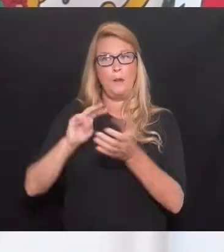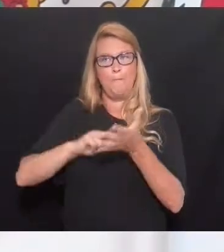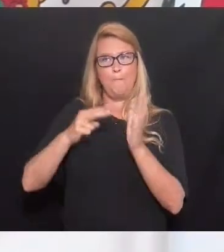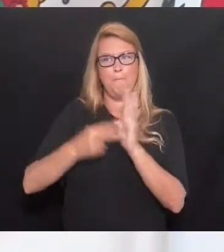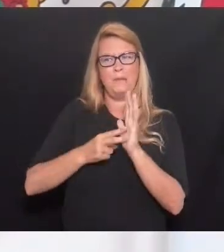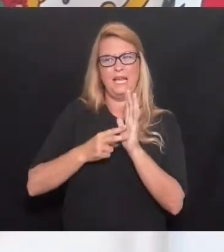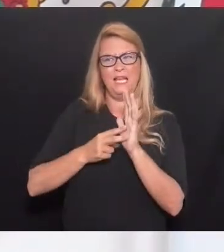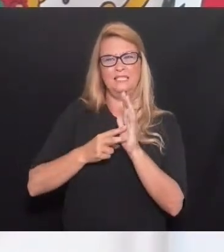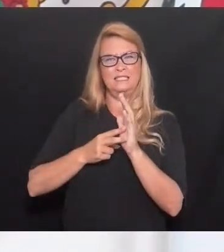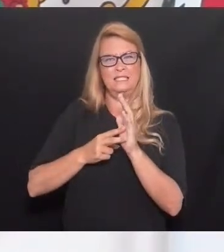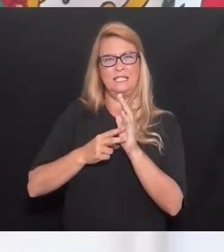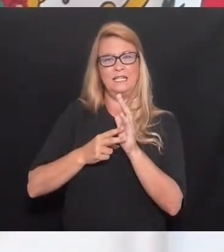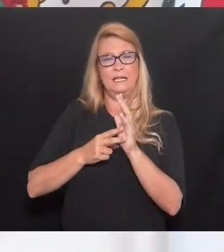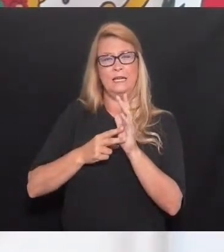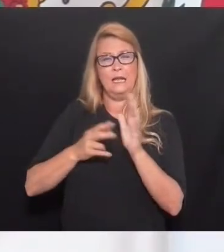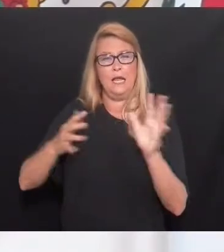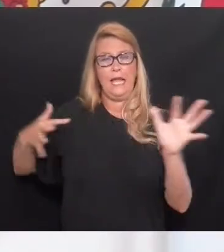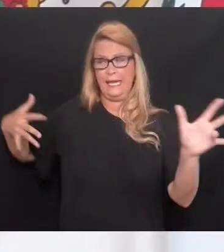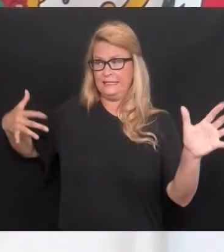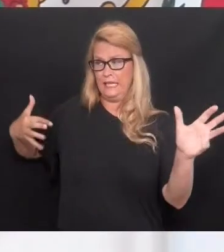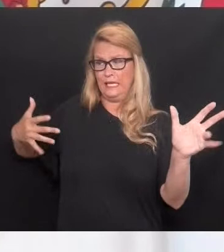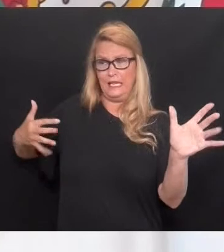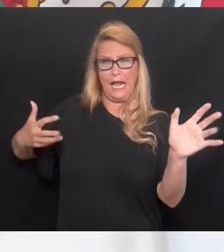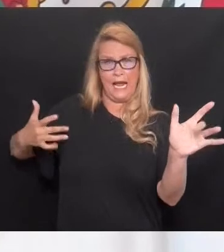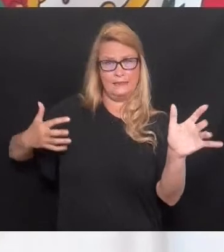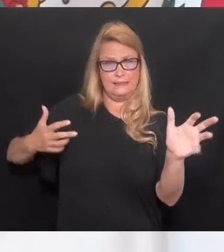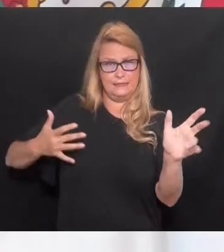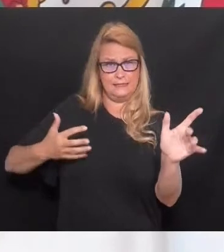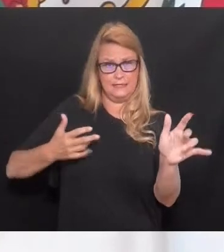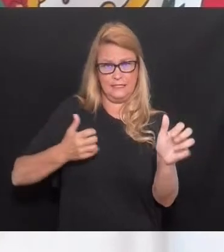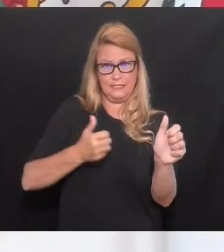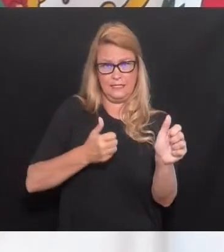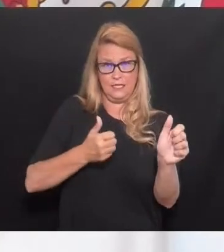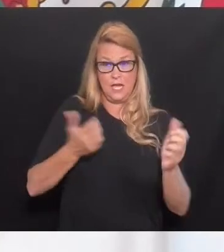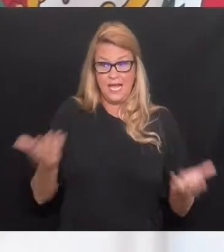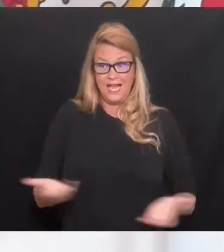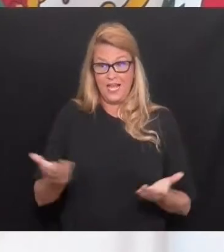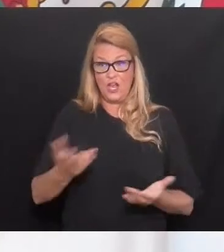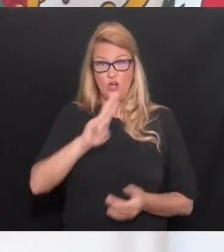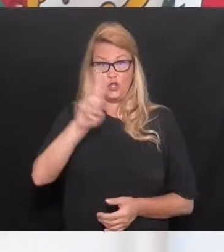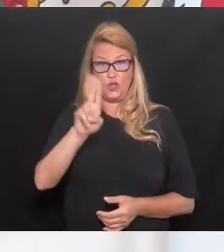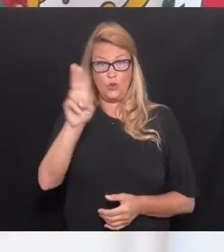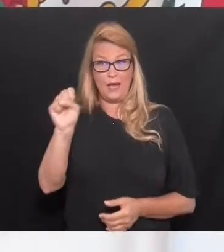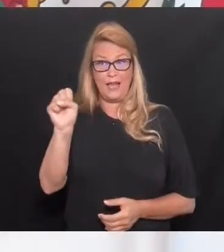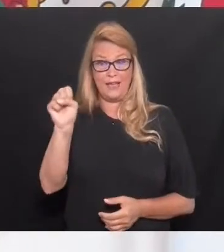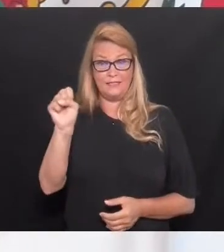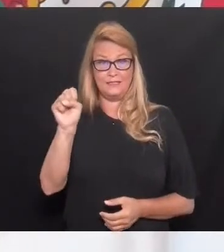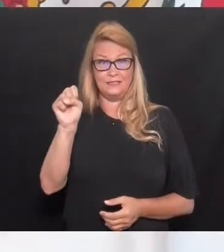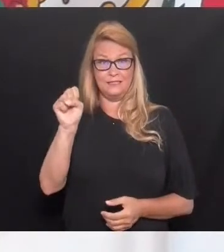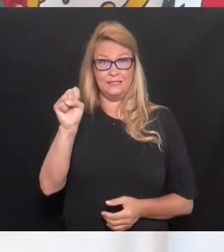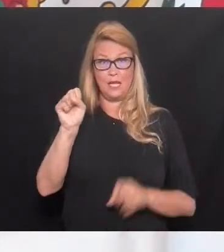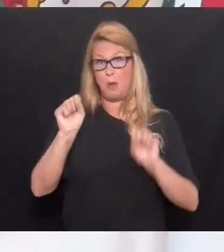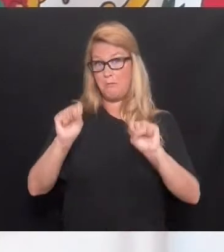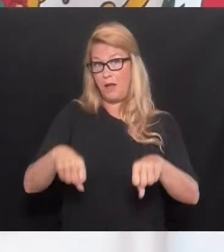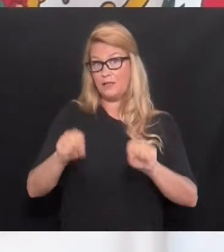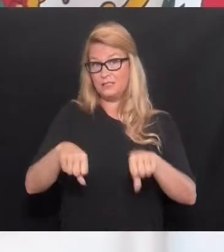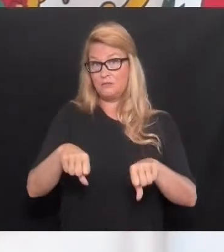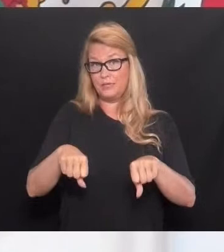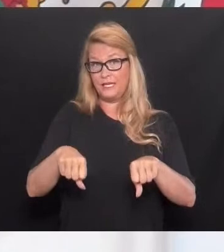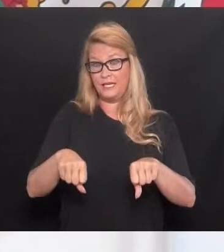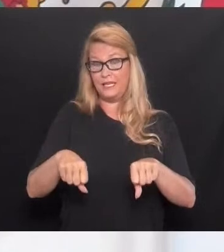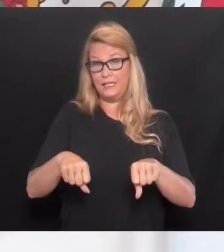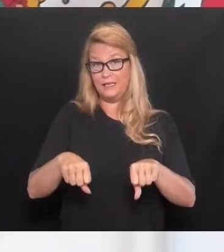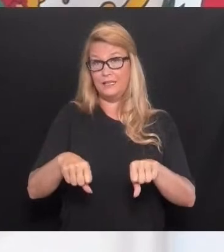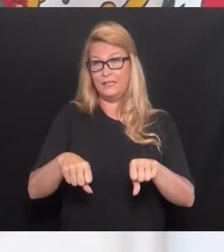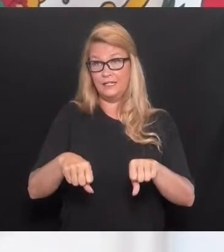hope that the Delta variant in the United States is maybe, possibly, you